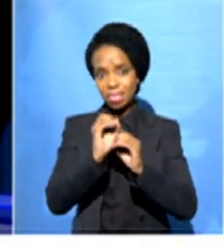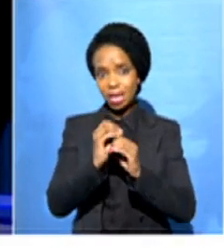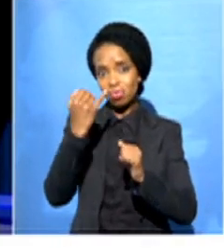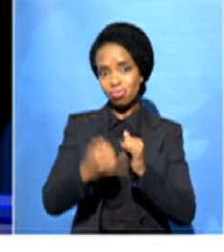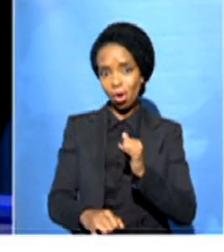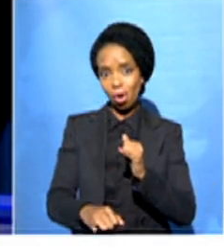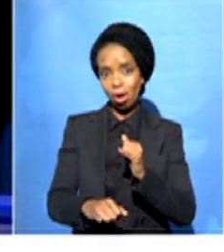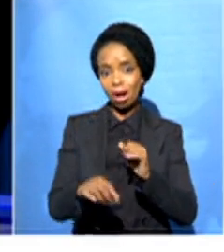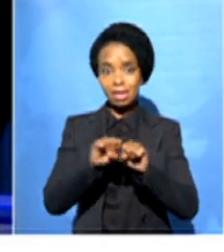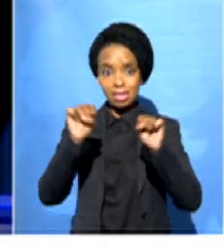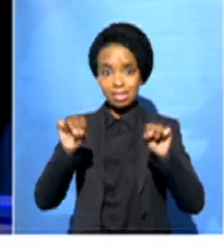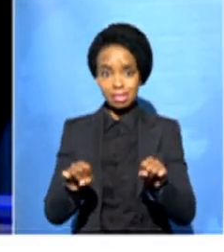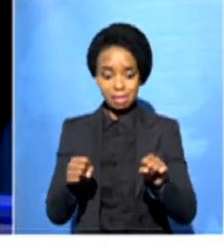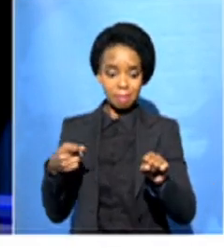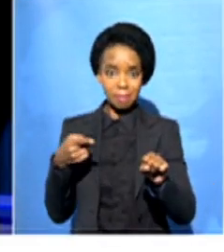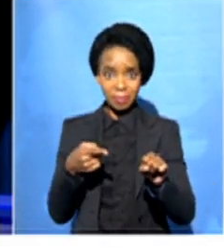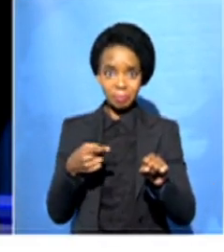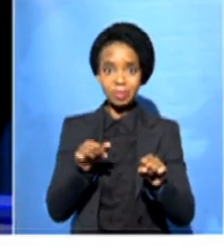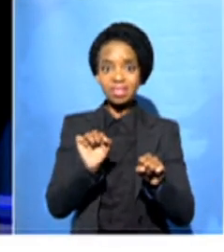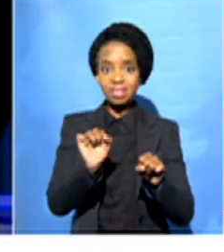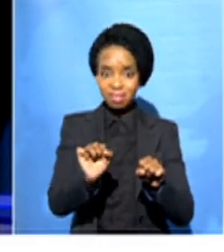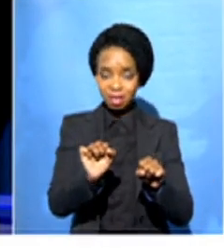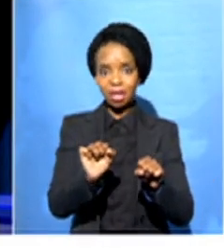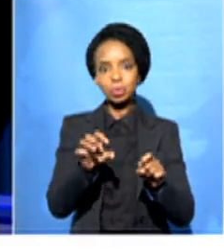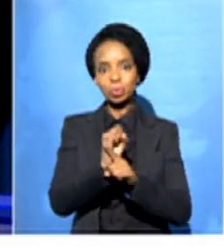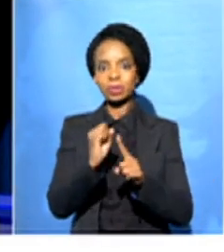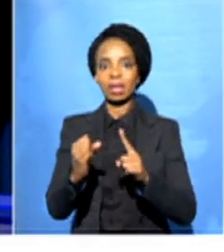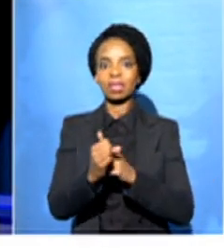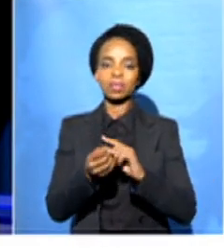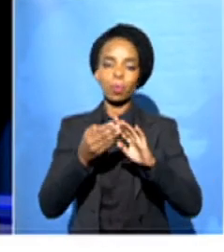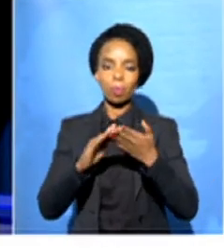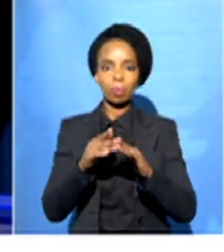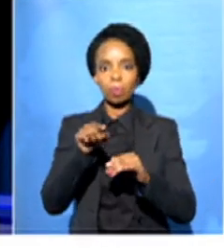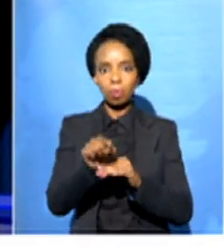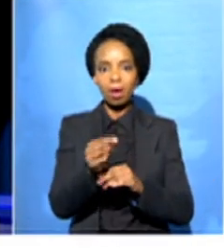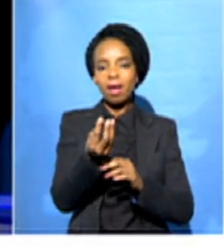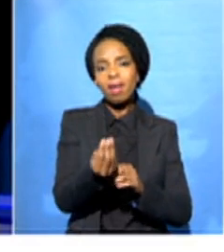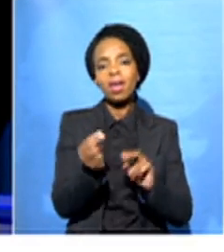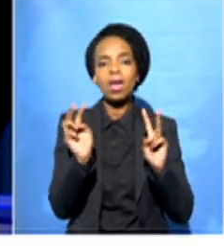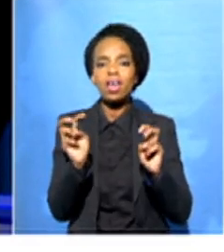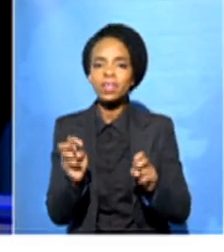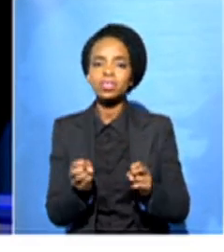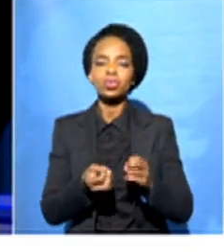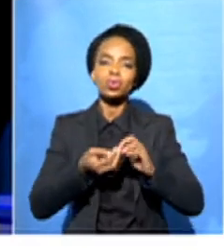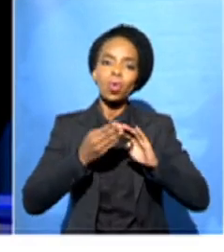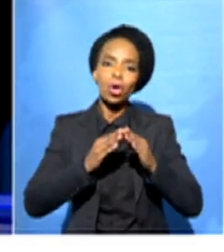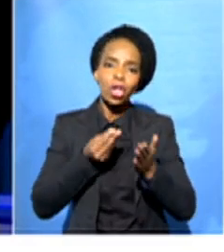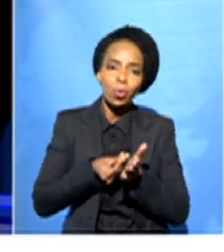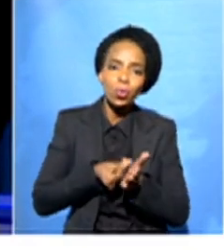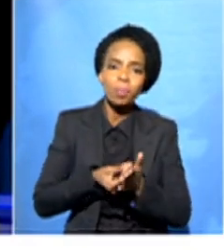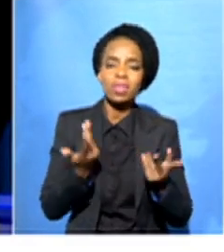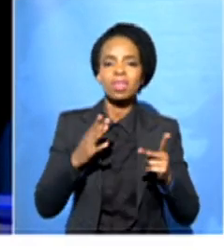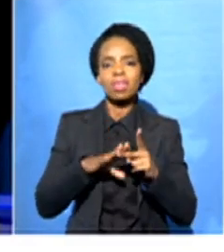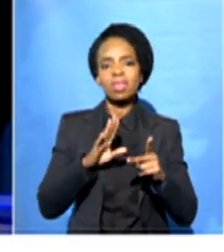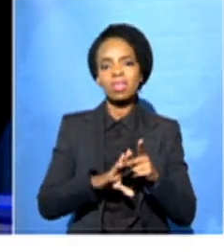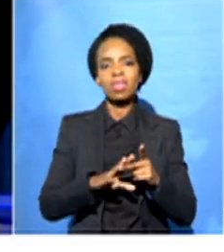systemically, if you like, with that society. There are issues of economy, there are issues of morality, there